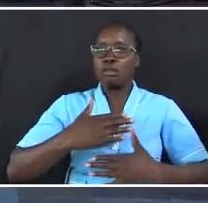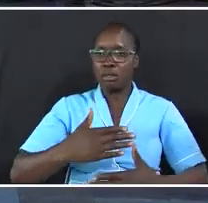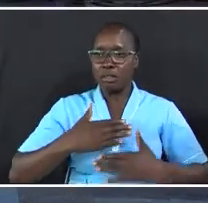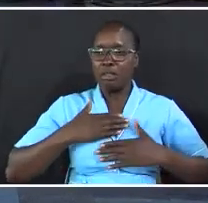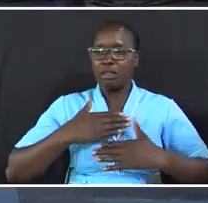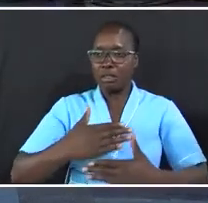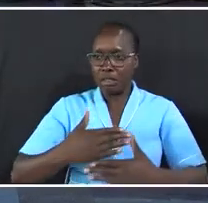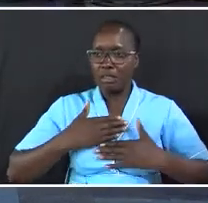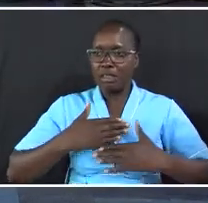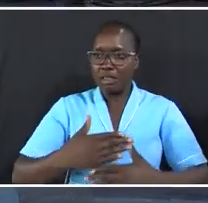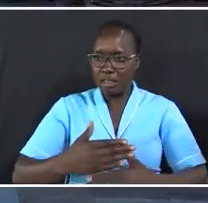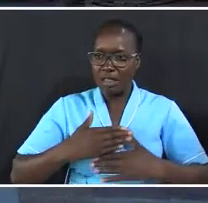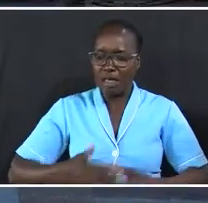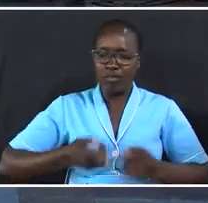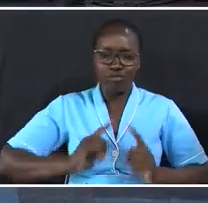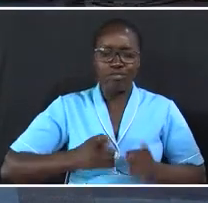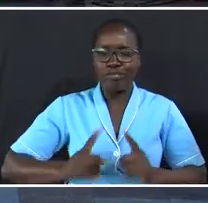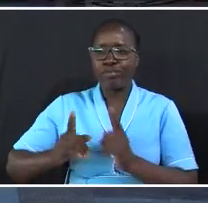Because you are running all over.